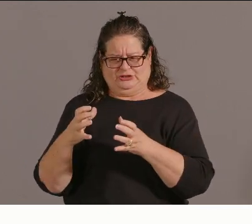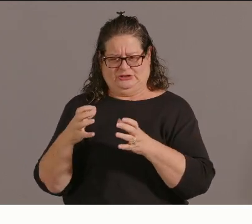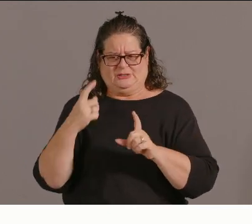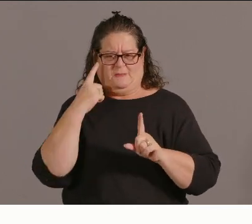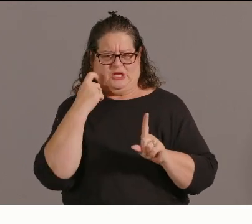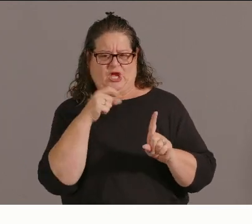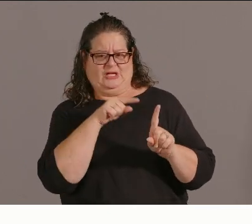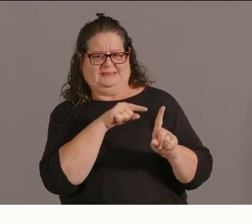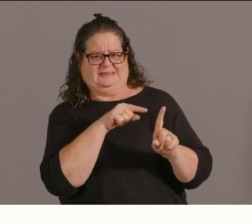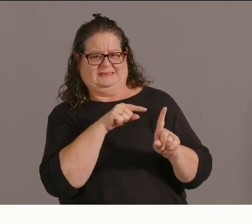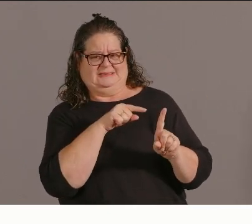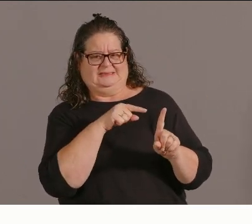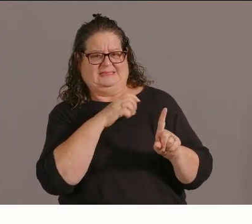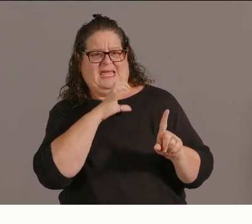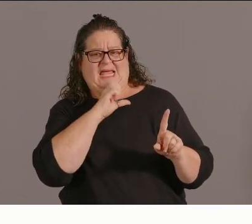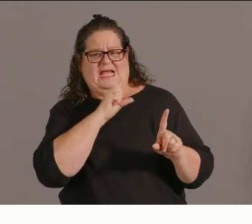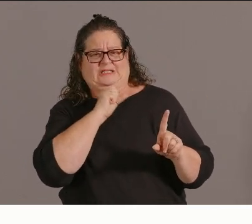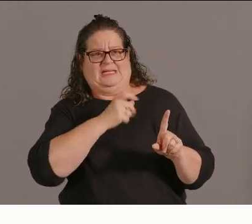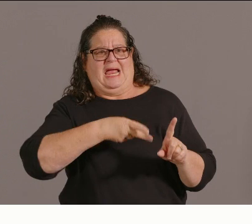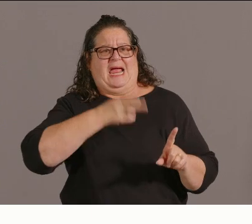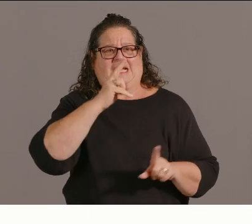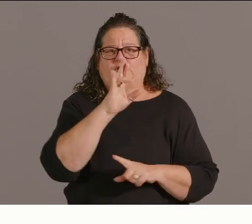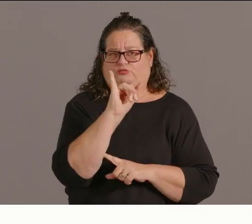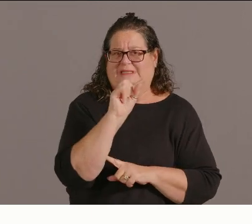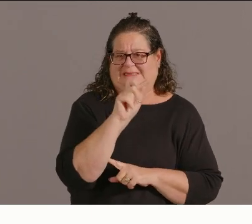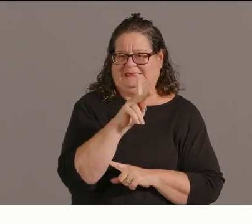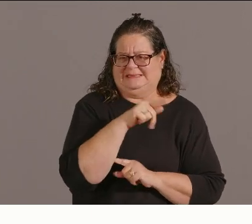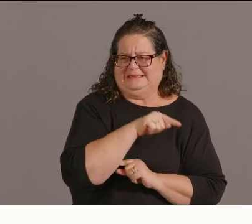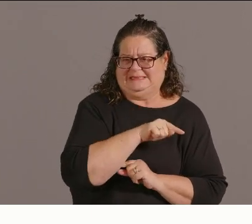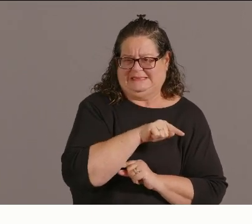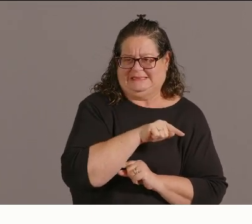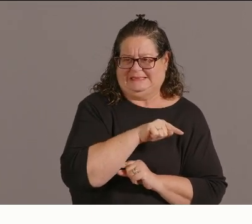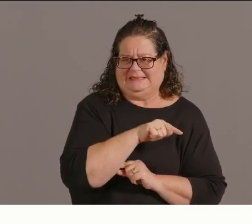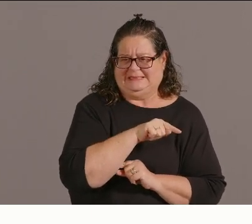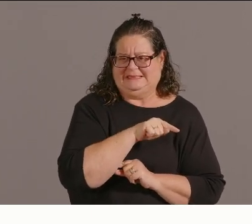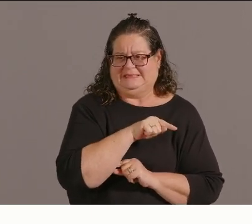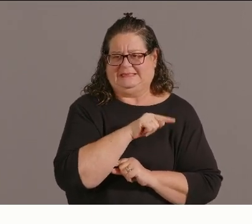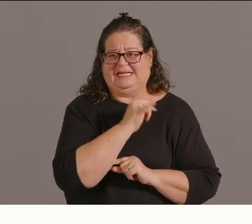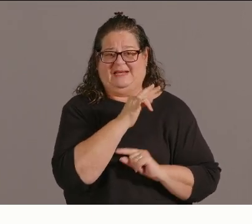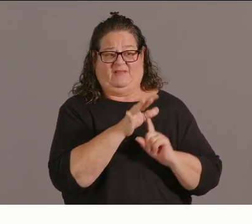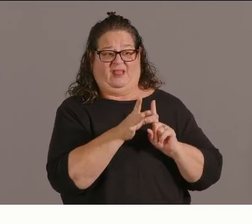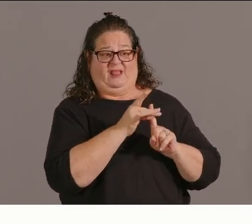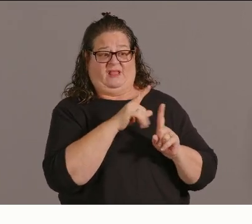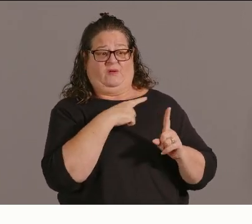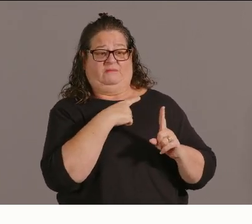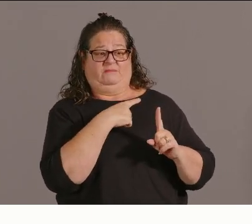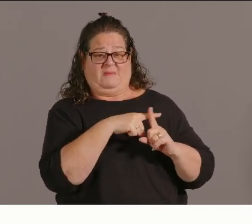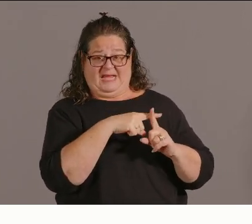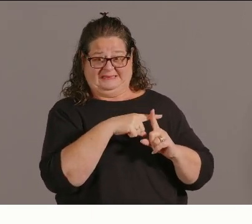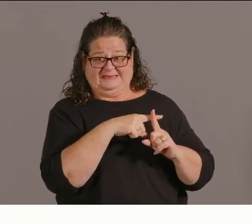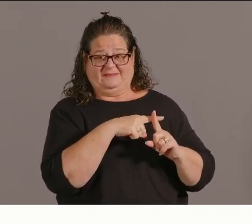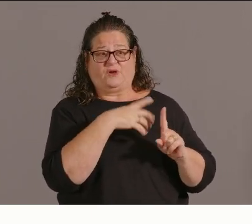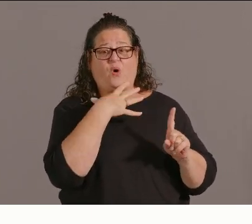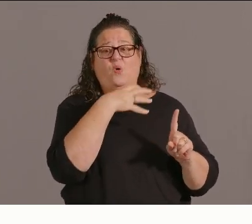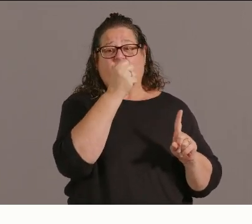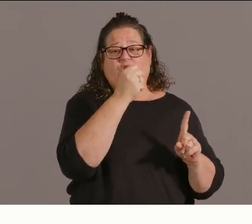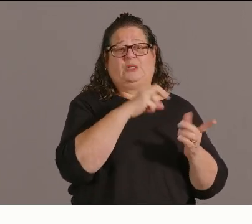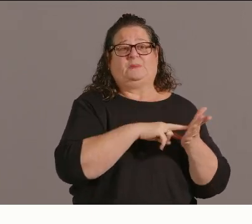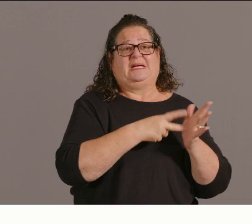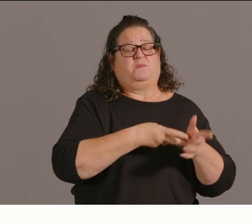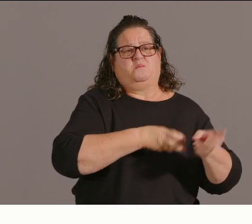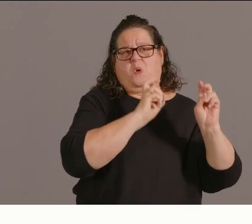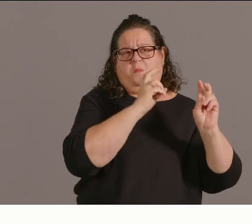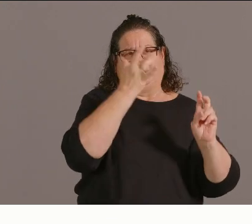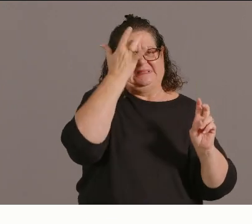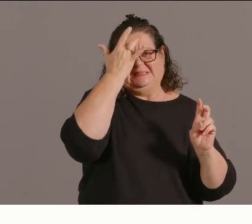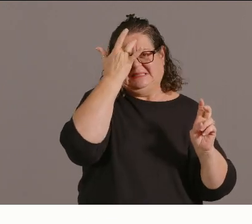results in those having severe COVID-19 outcomes. So that you can see when you look at our age 50